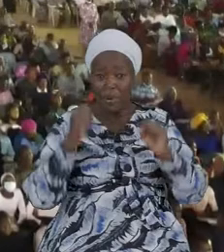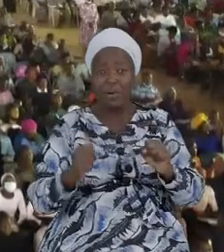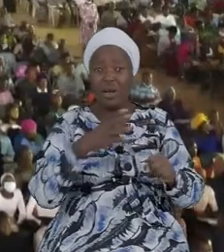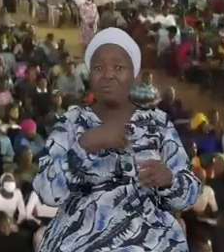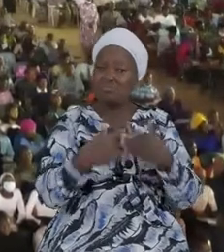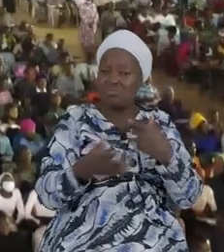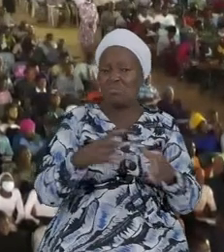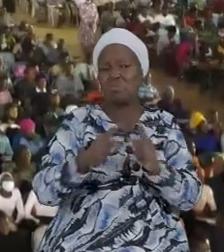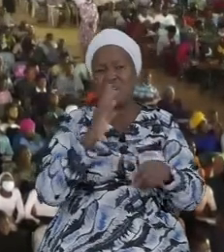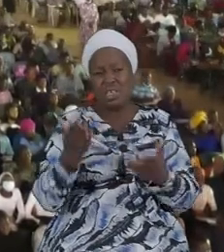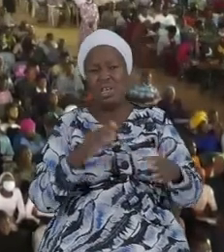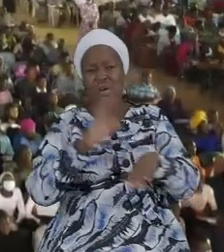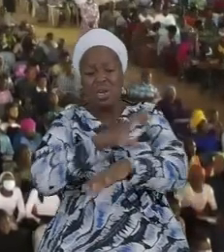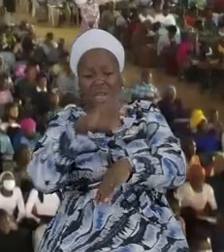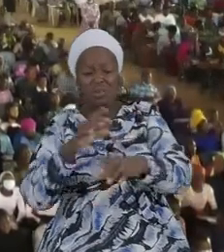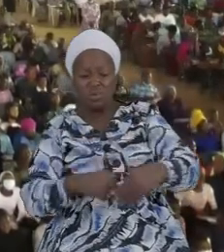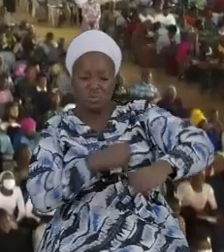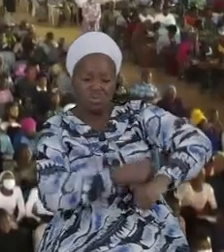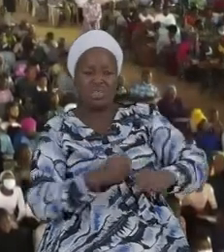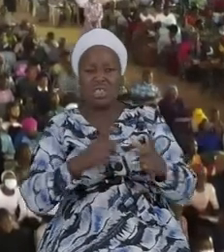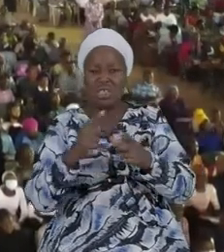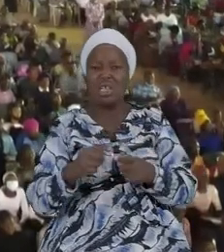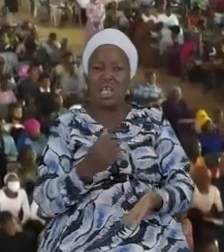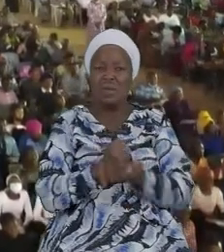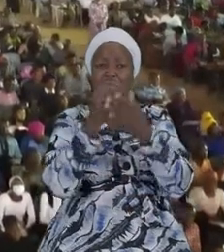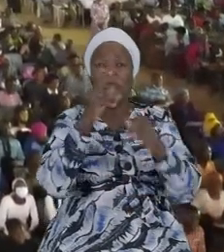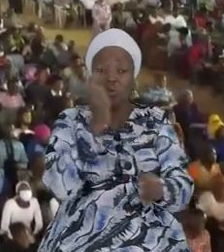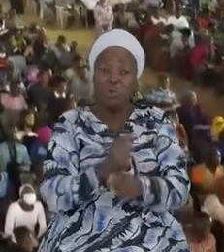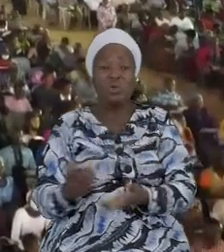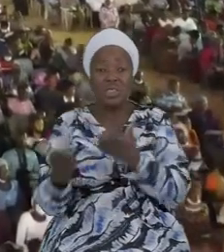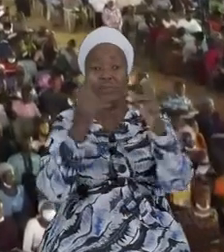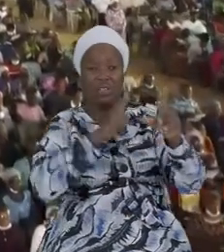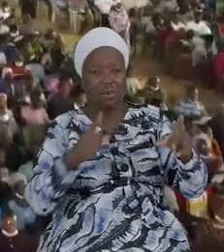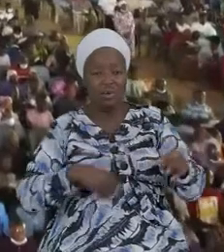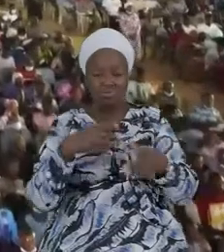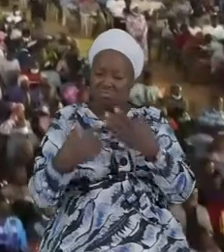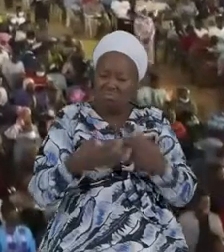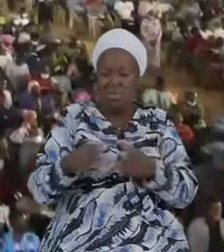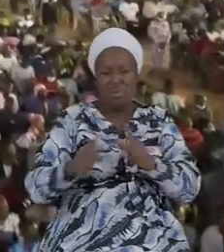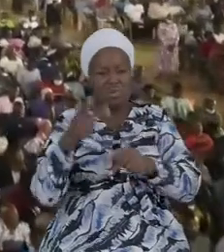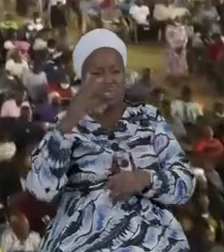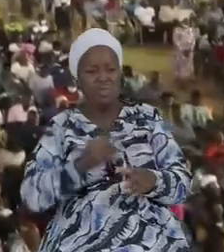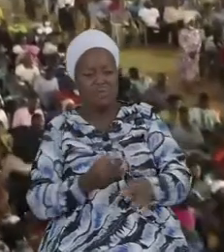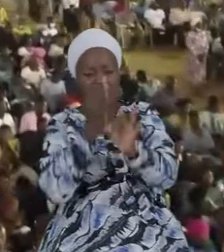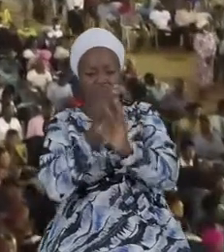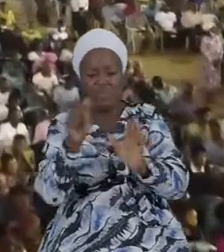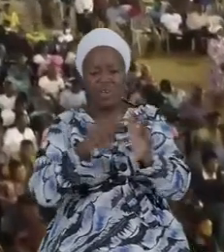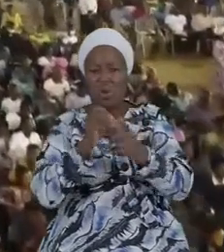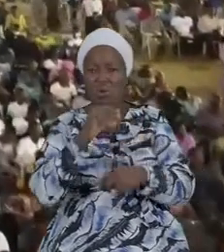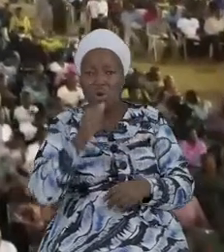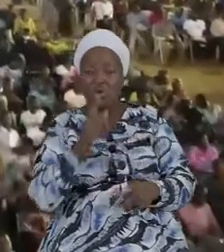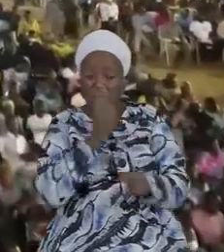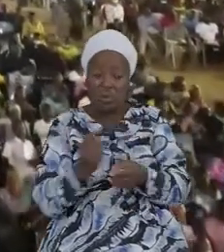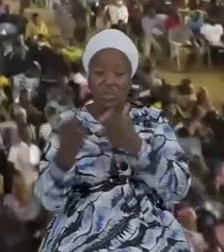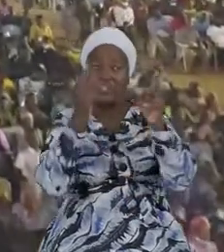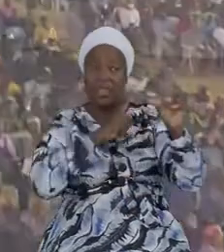you and to elevate you, just serve the Lord. Whether people see your faithfulness or not, just serve the